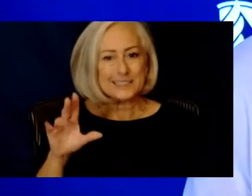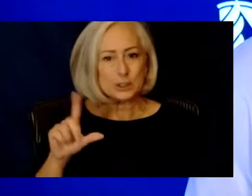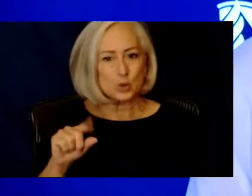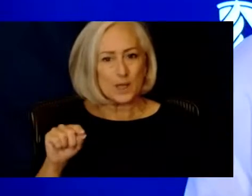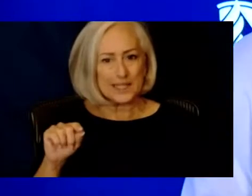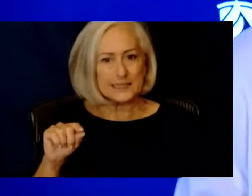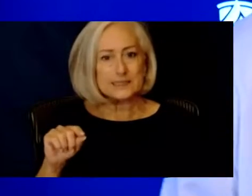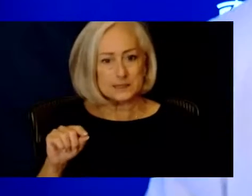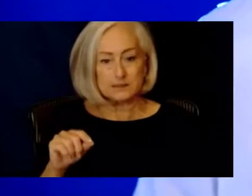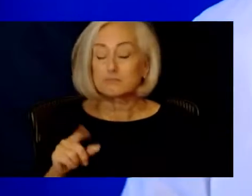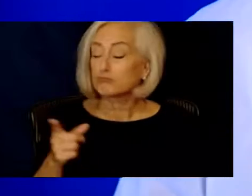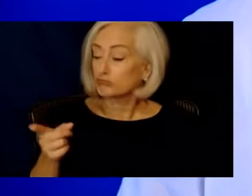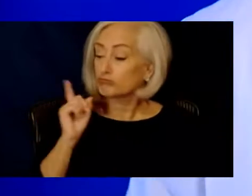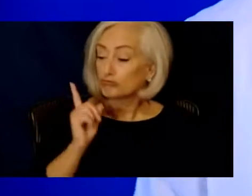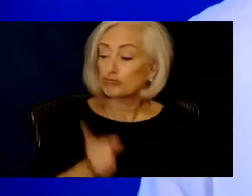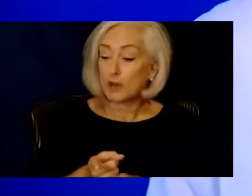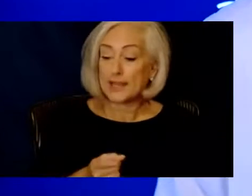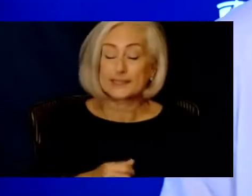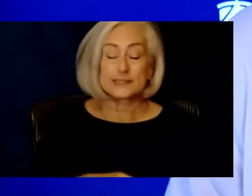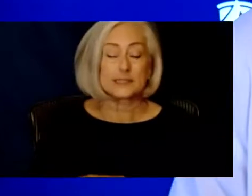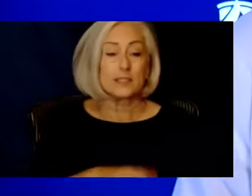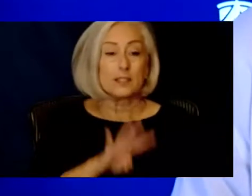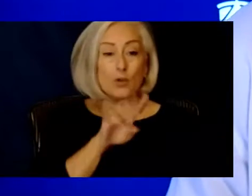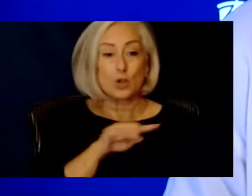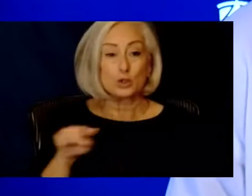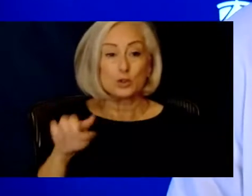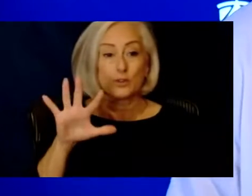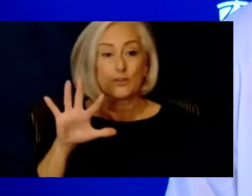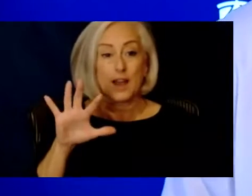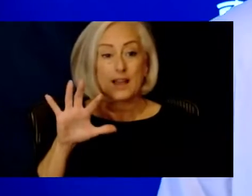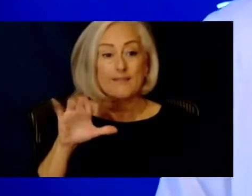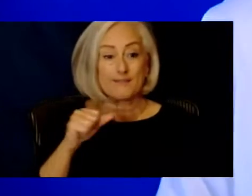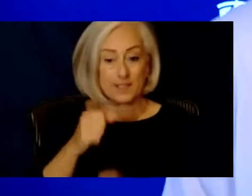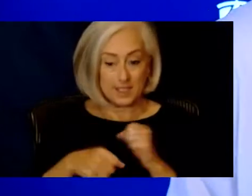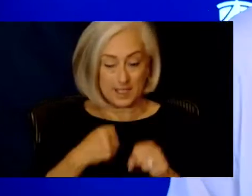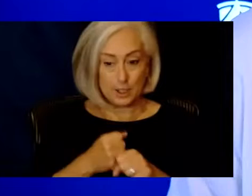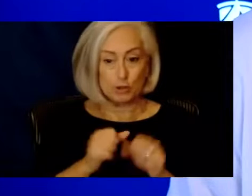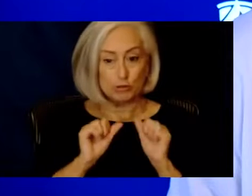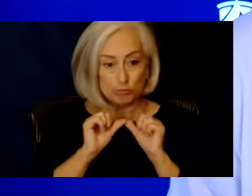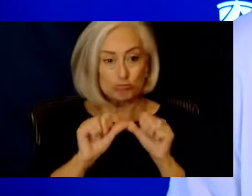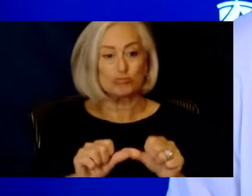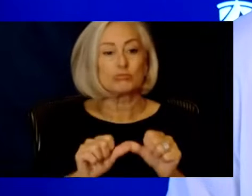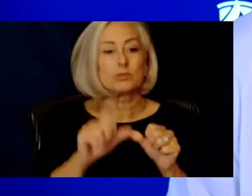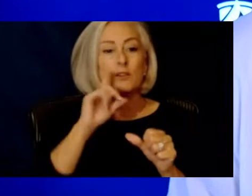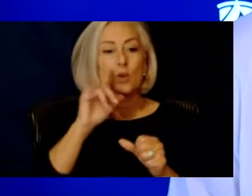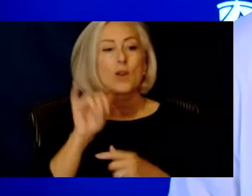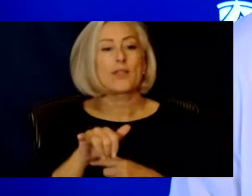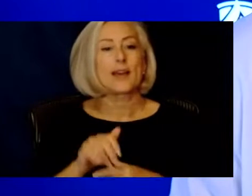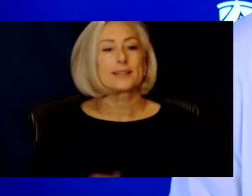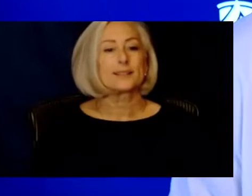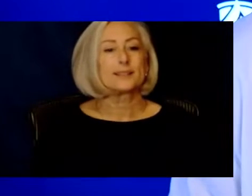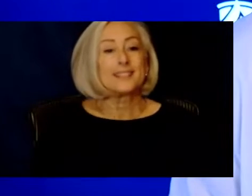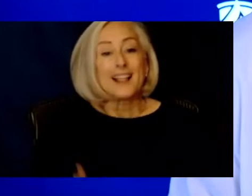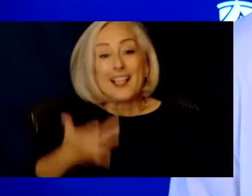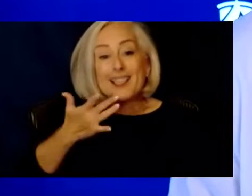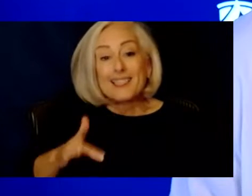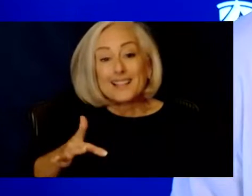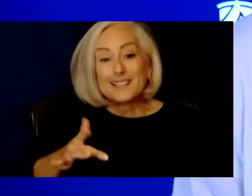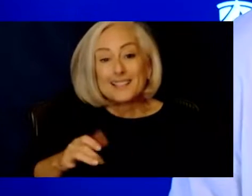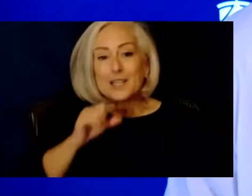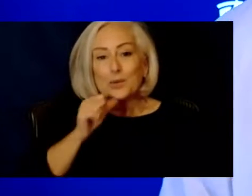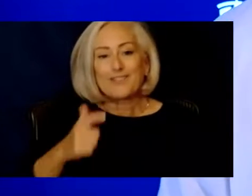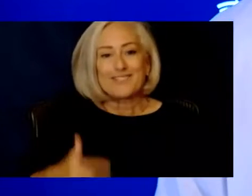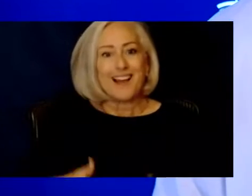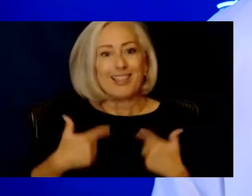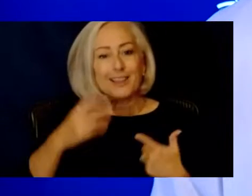right. Like we said, 4 to 5 years probably for that. Luckily, we haven't all lived through very many pandemics at